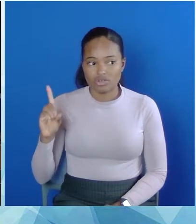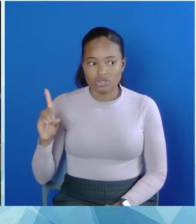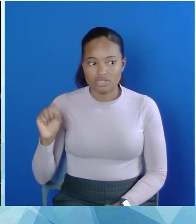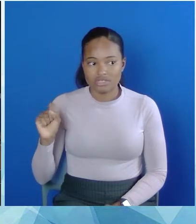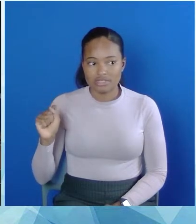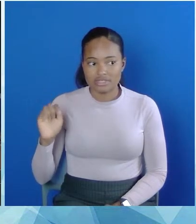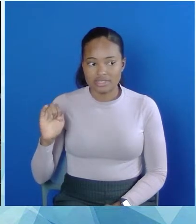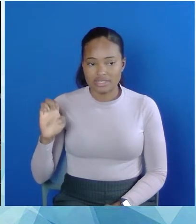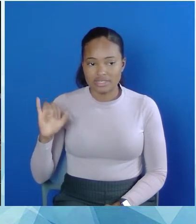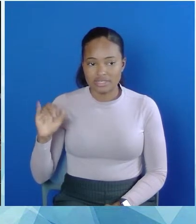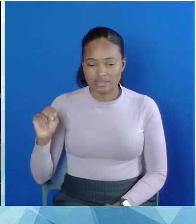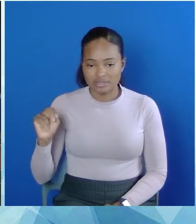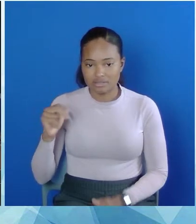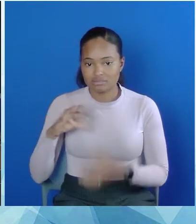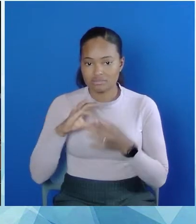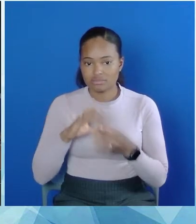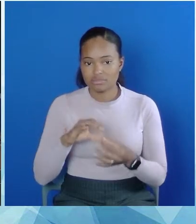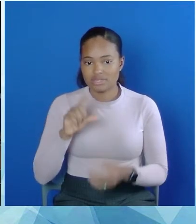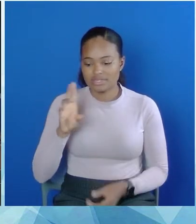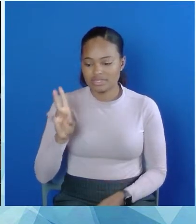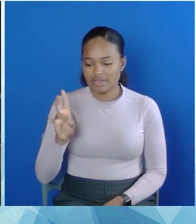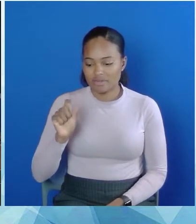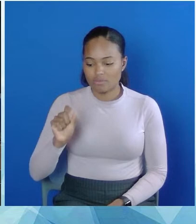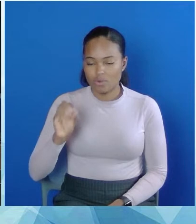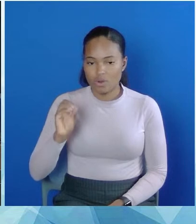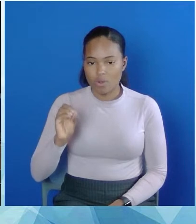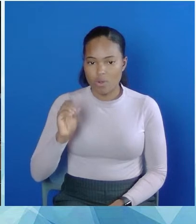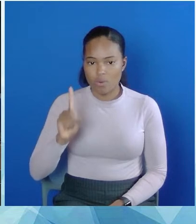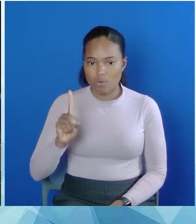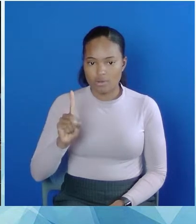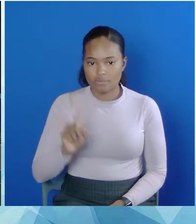number 7.01.